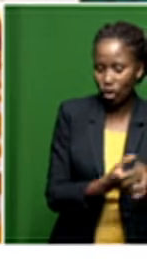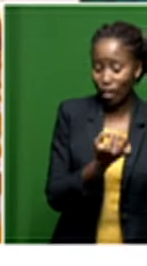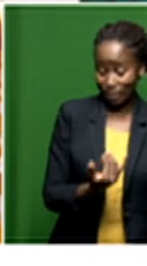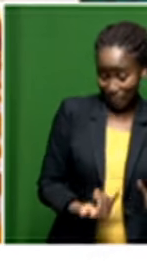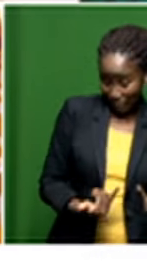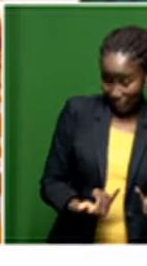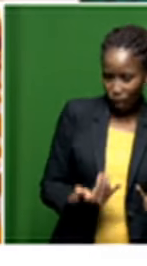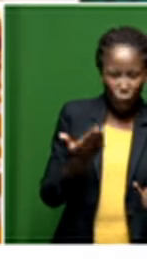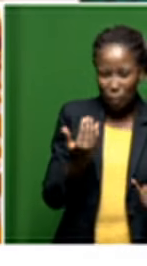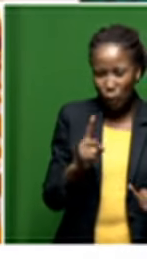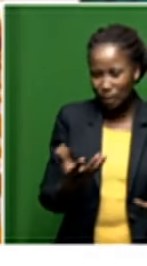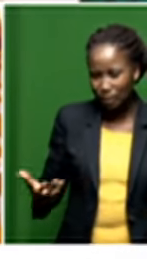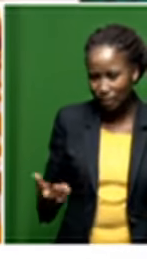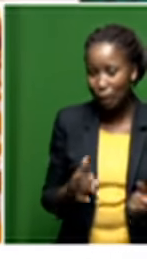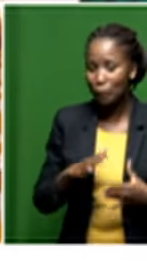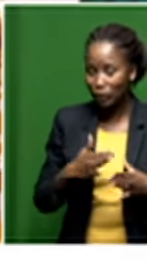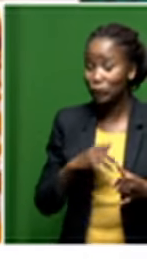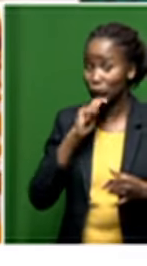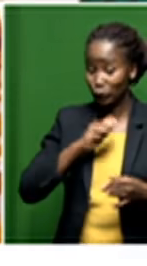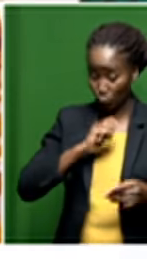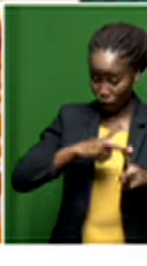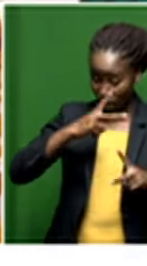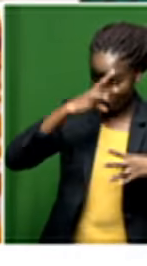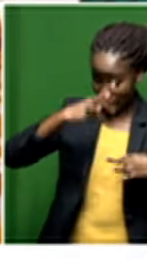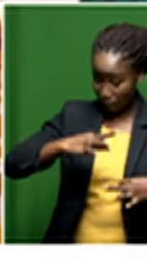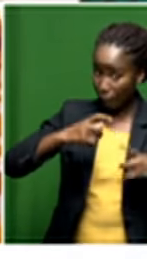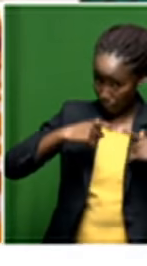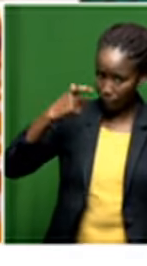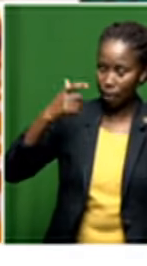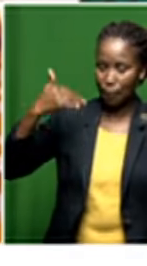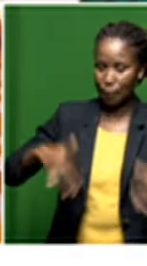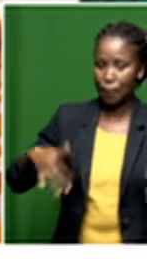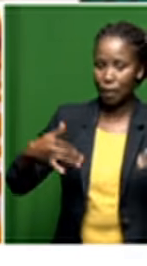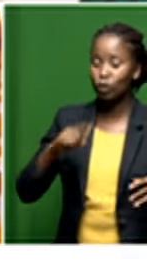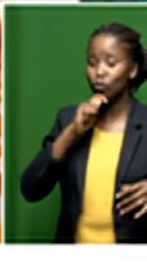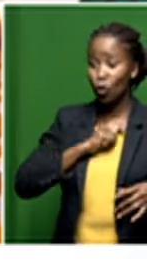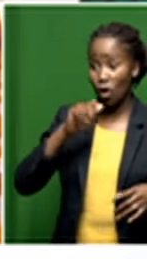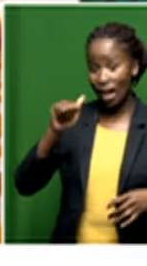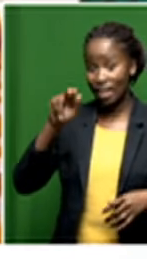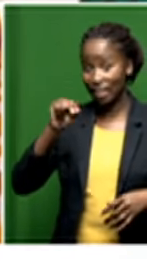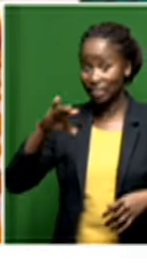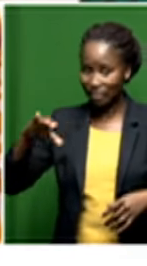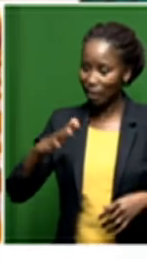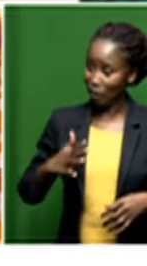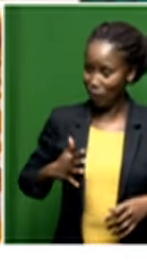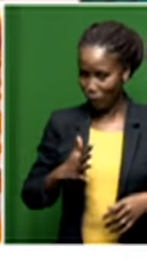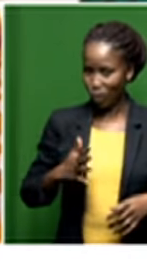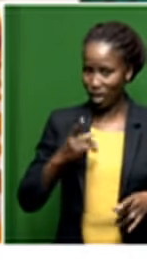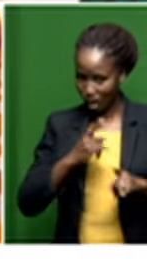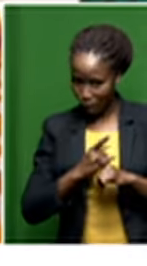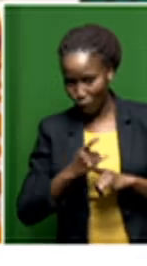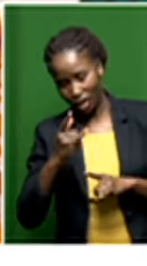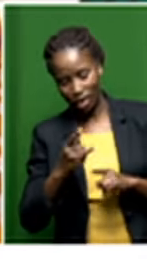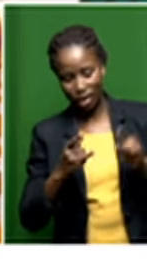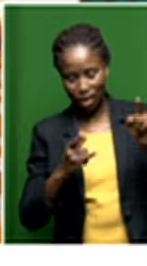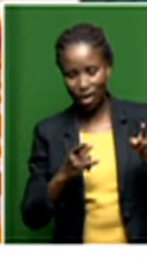today. It is a very big ruling that the ANC no doubt want to go in the favour of the IEC for opening up